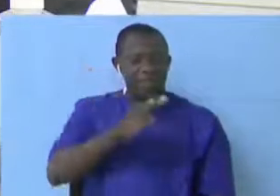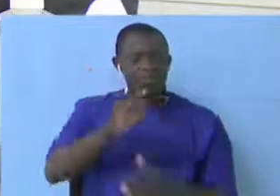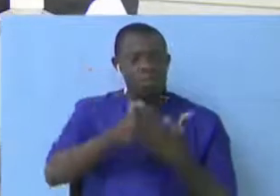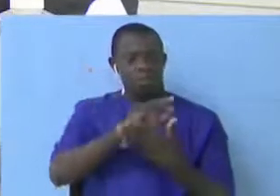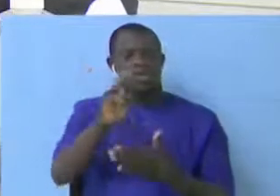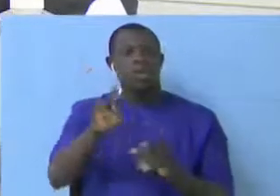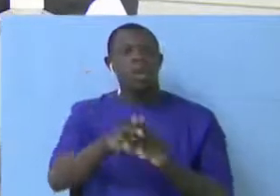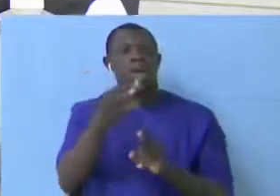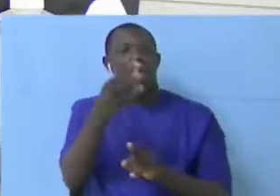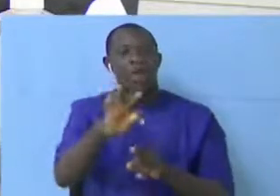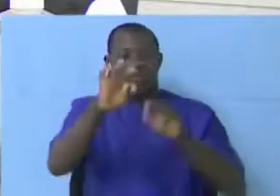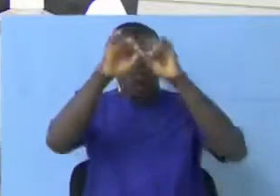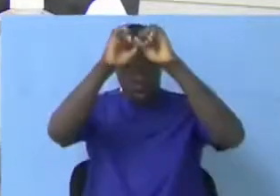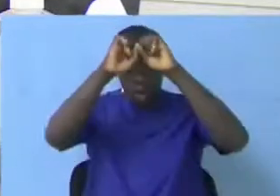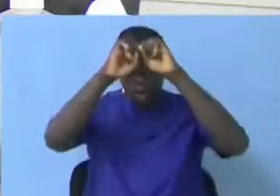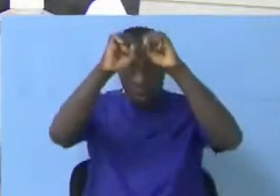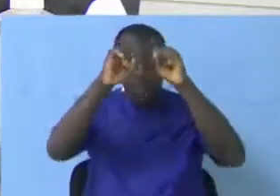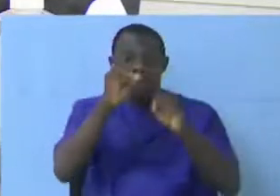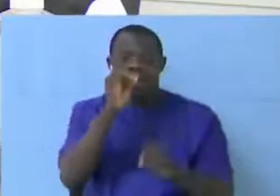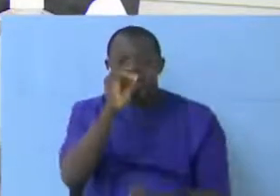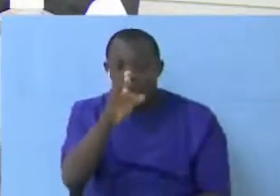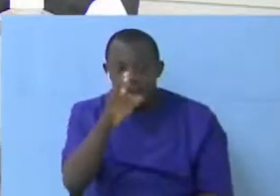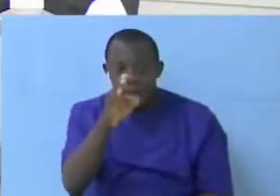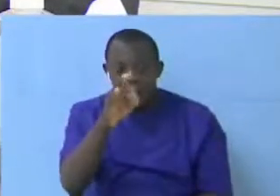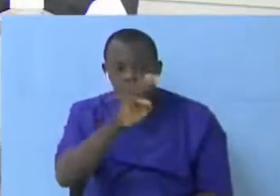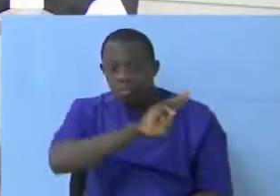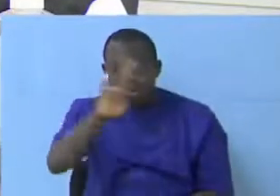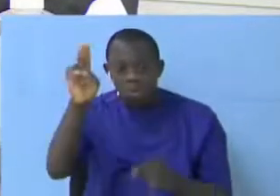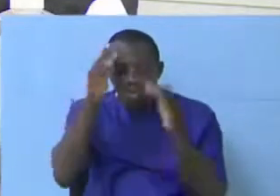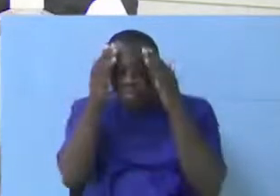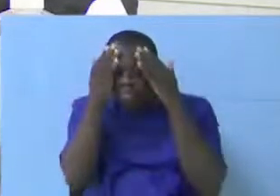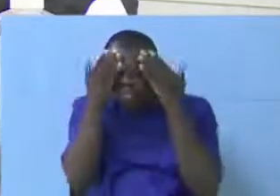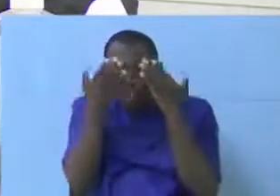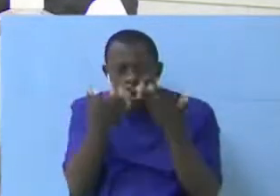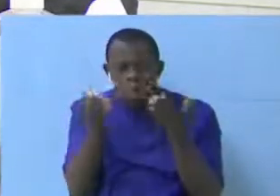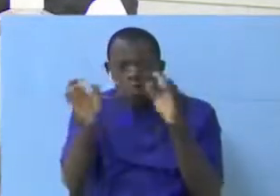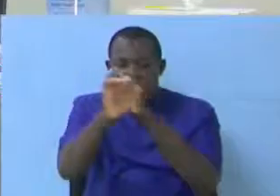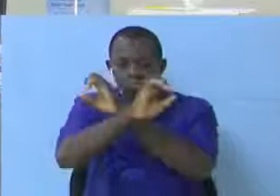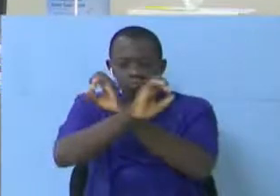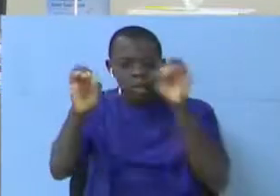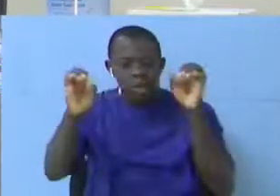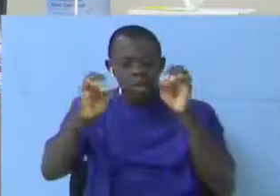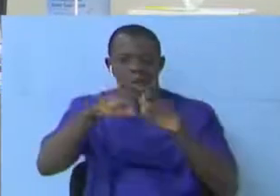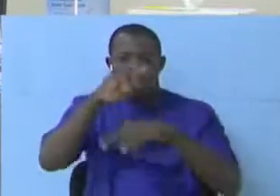if government said they have no knowledge of this fact? Because